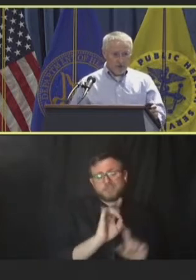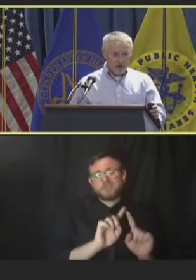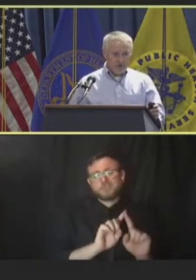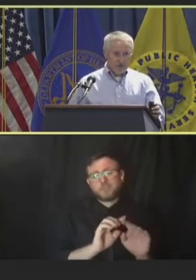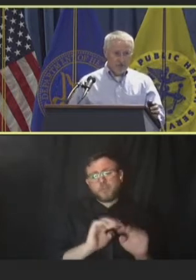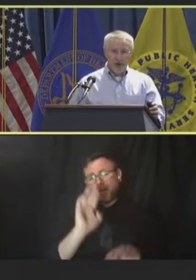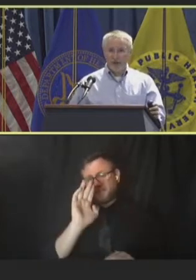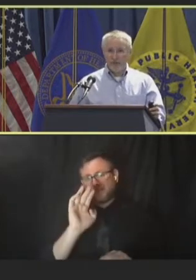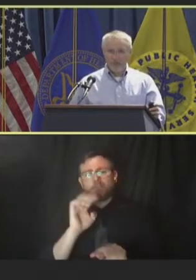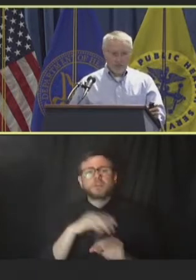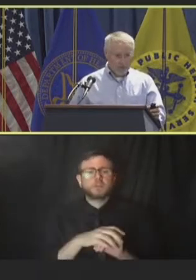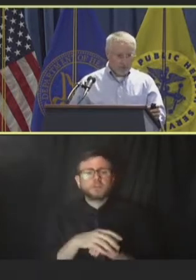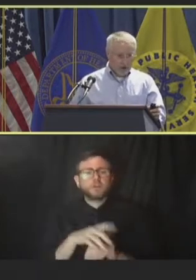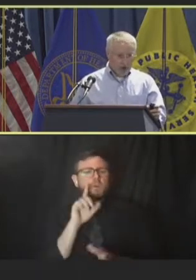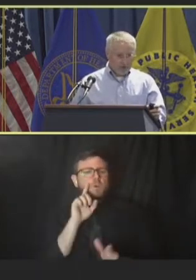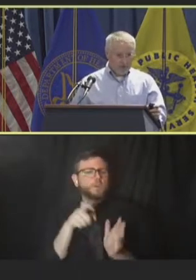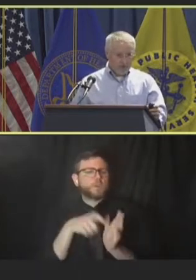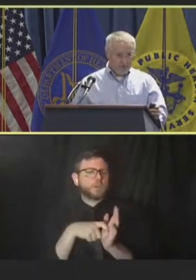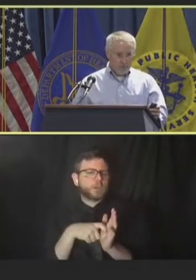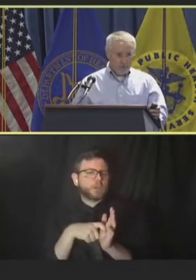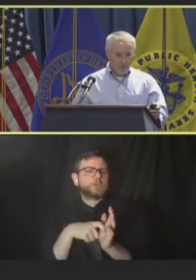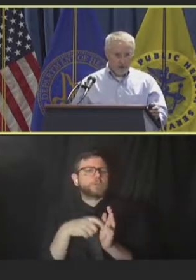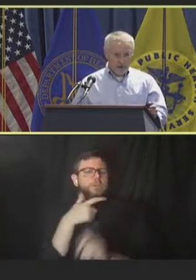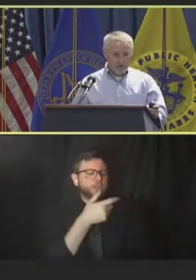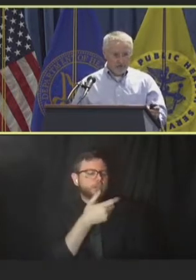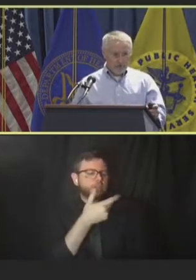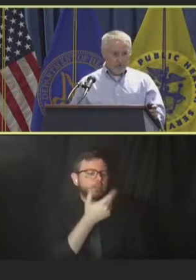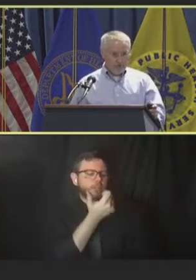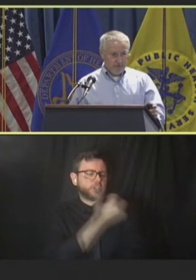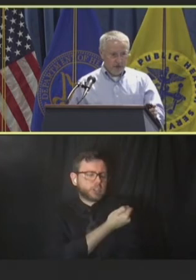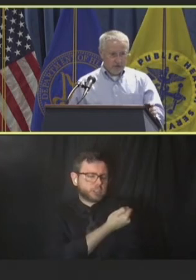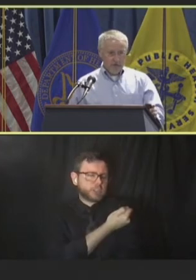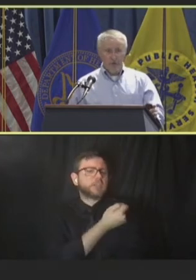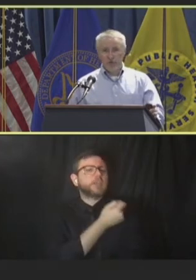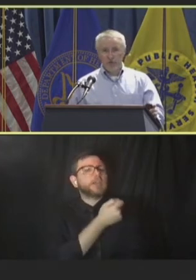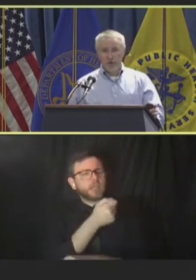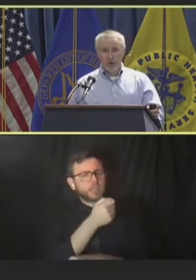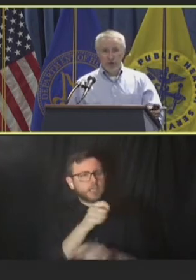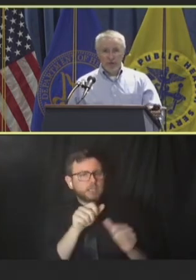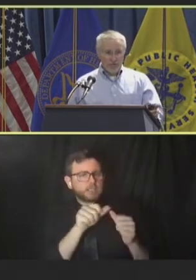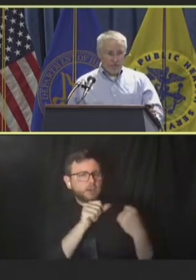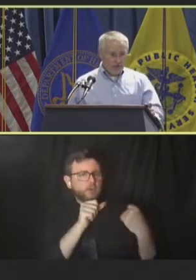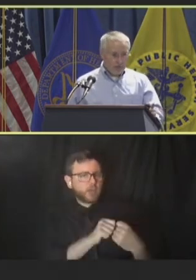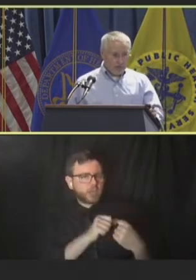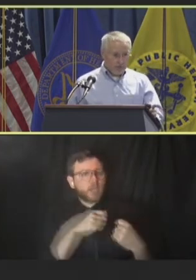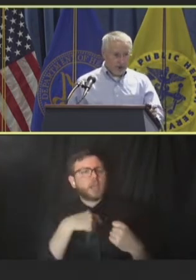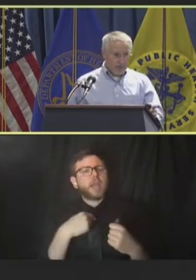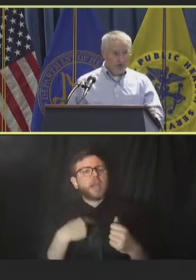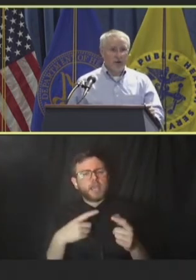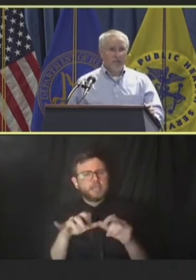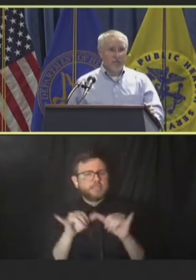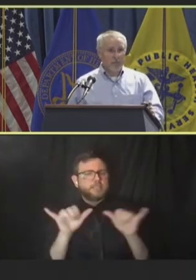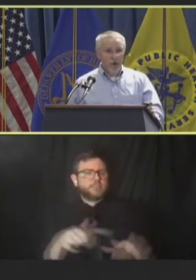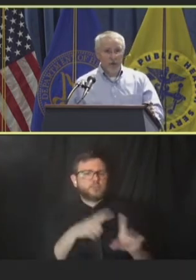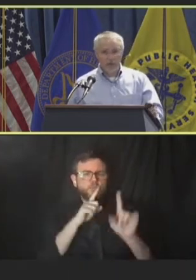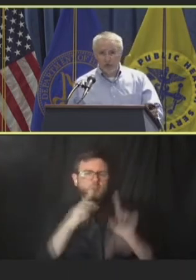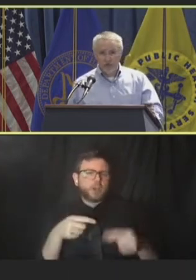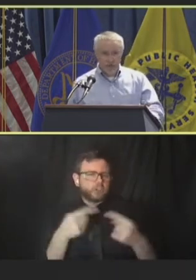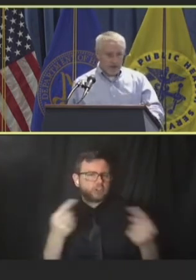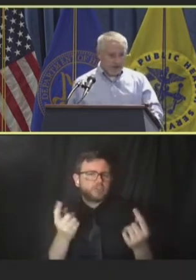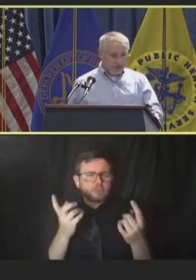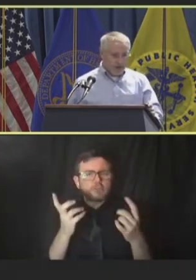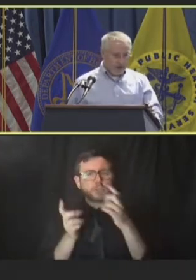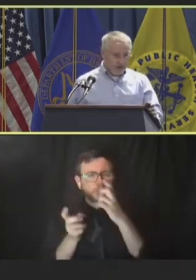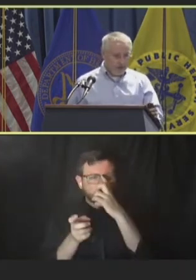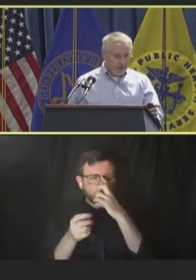that injection site and systemic reactions reported less frequently following the booster than following the primary dose